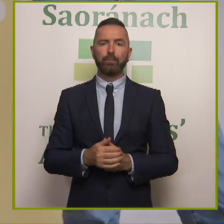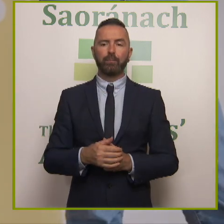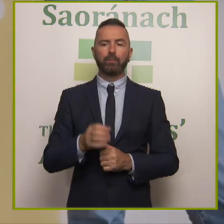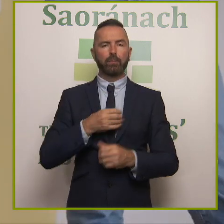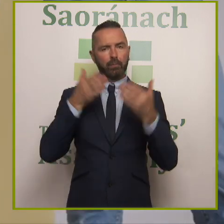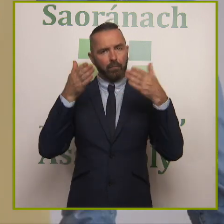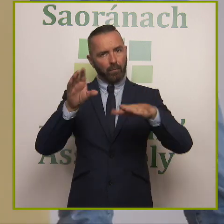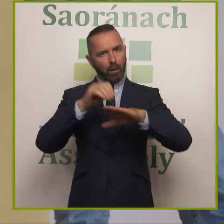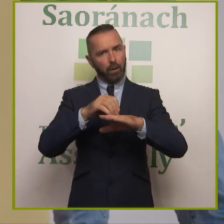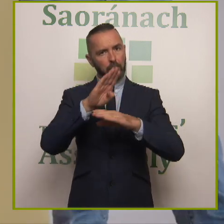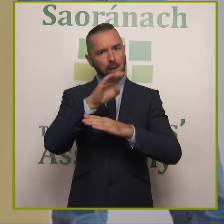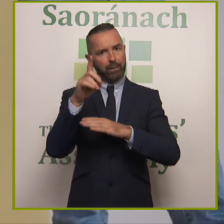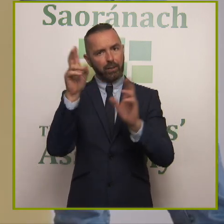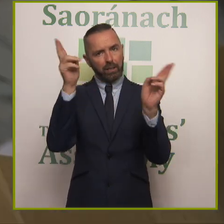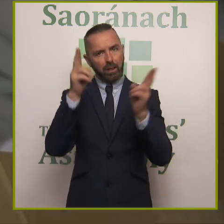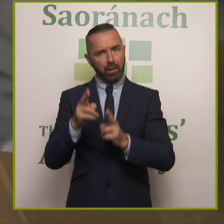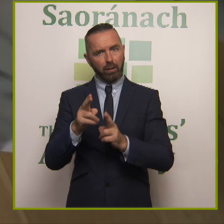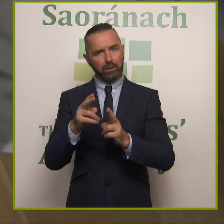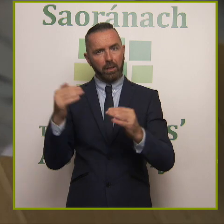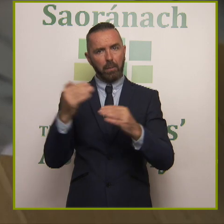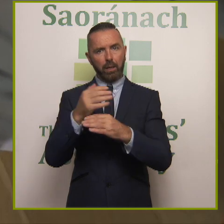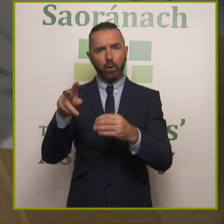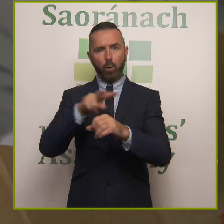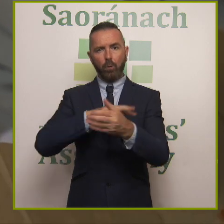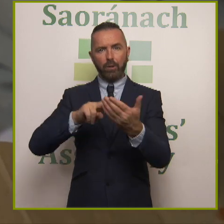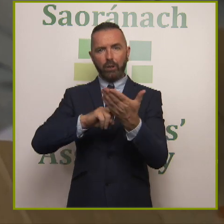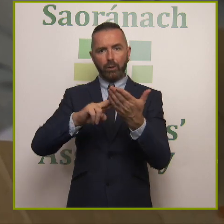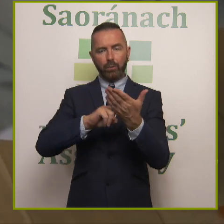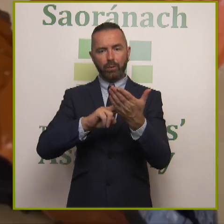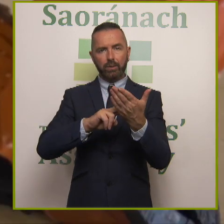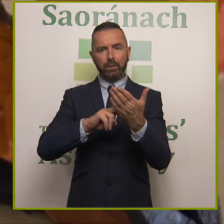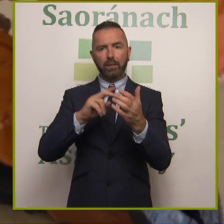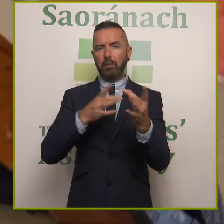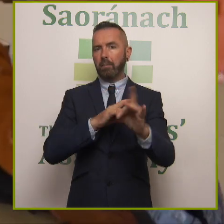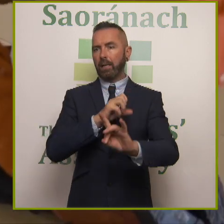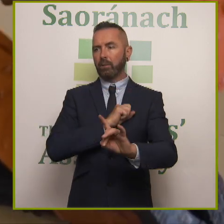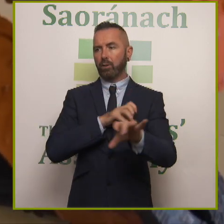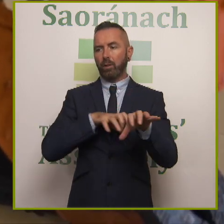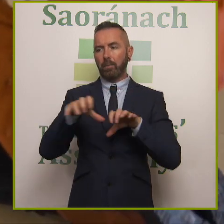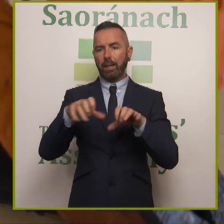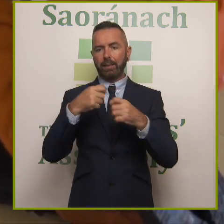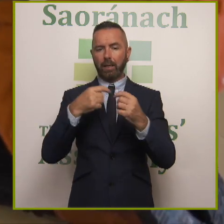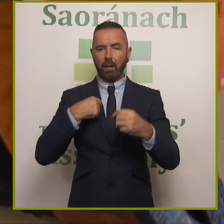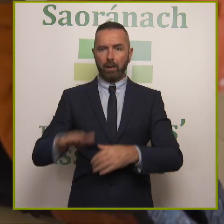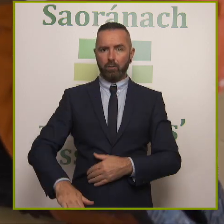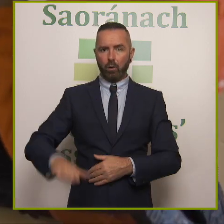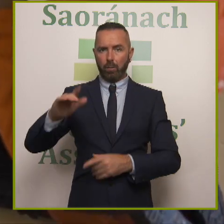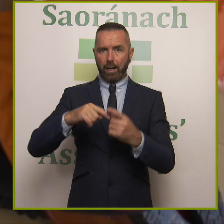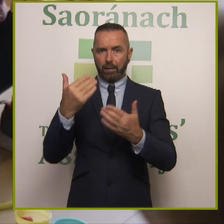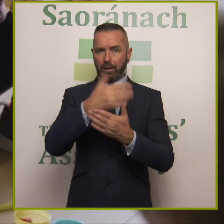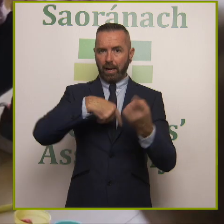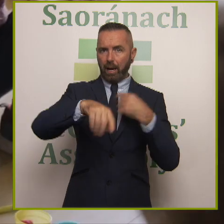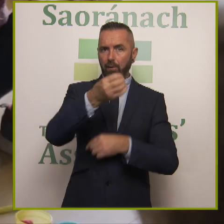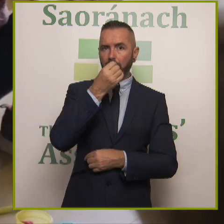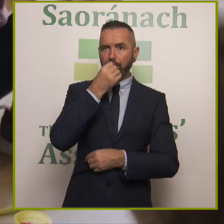biodiversity loss caused by over-exploitation. To make sure places where we grow and gather our